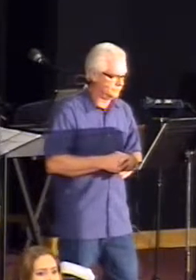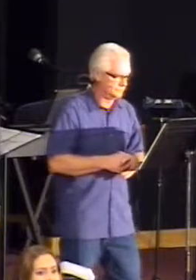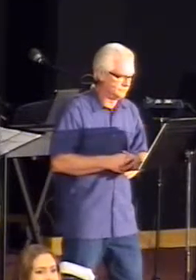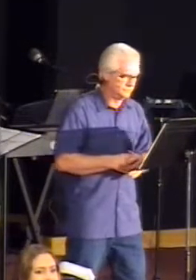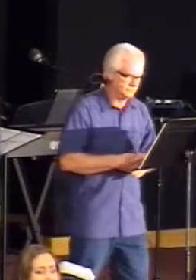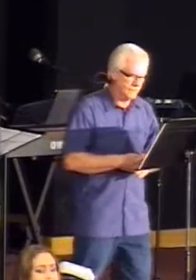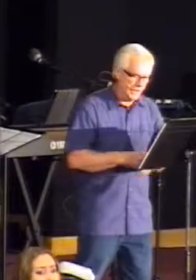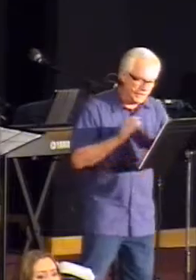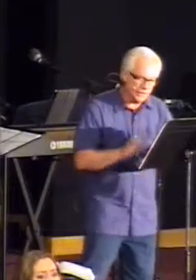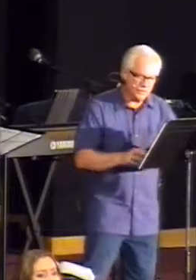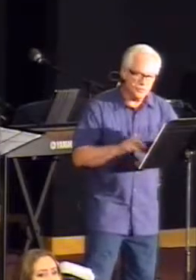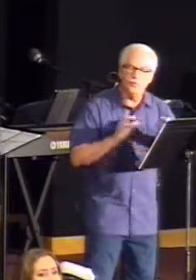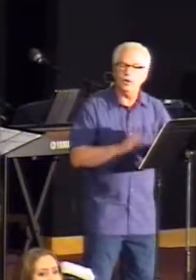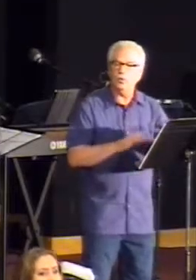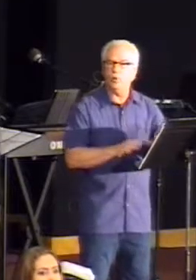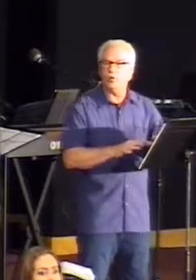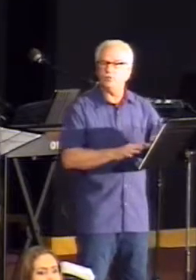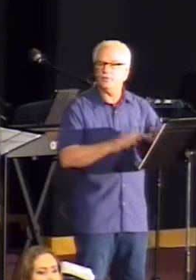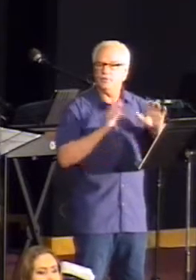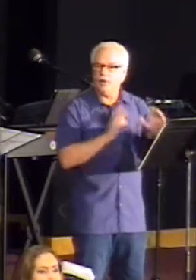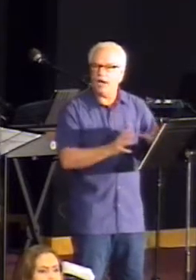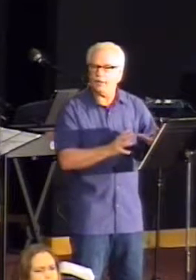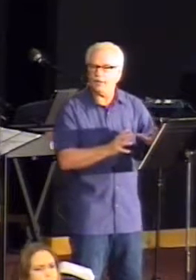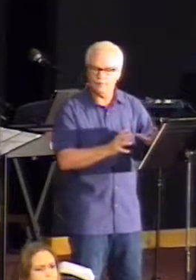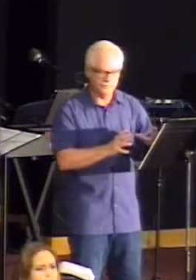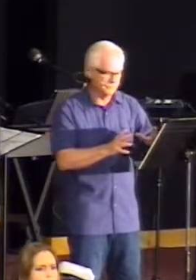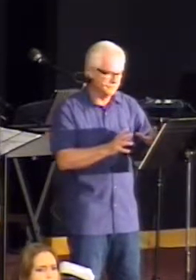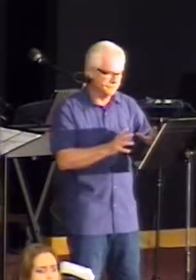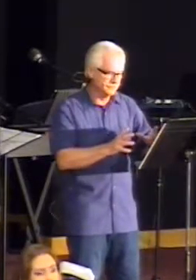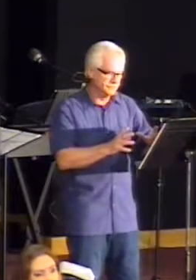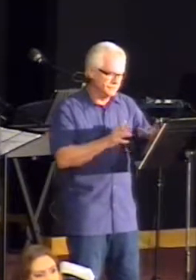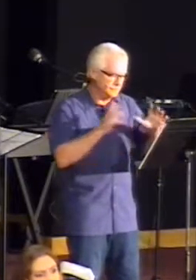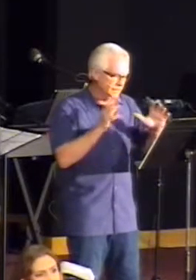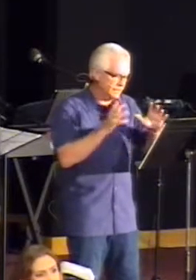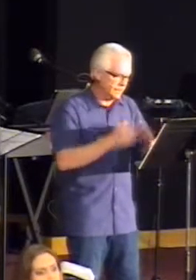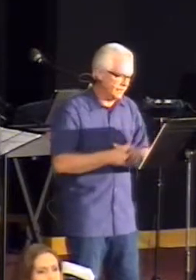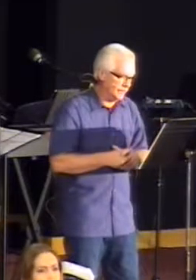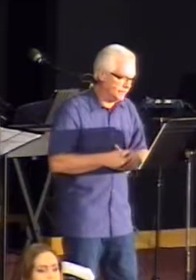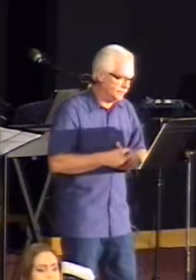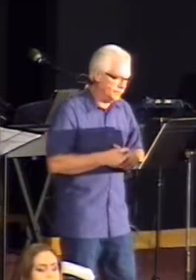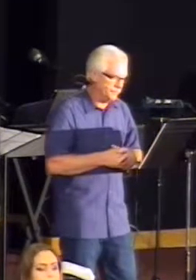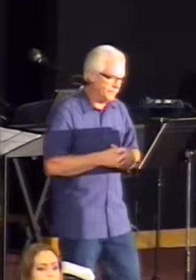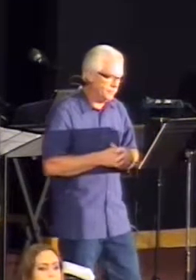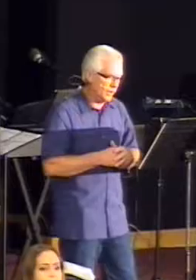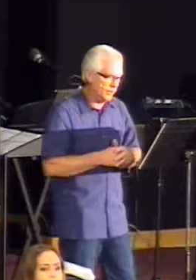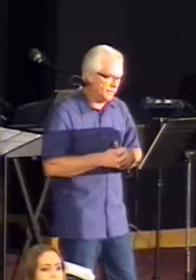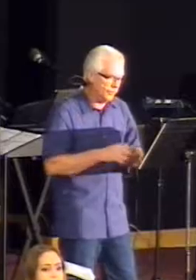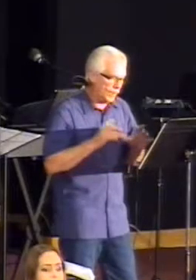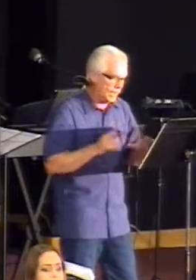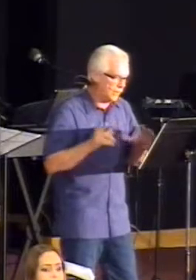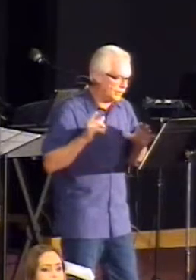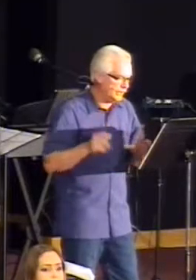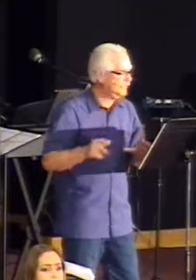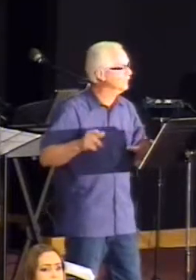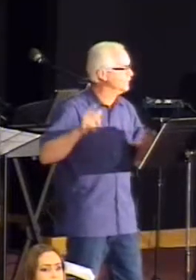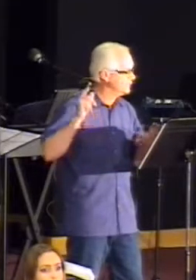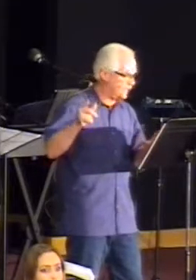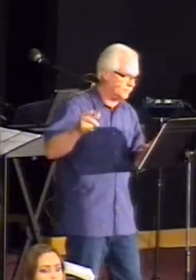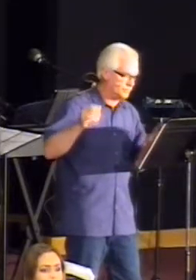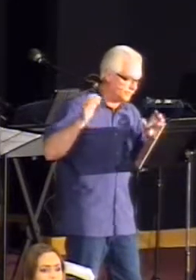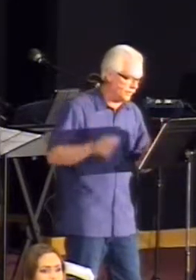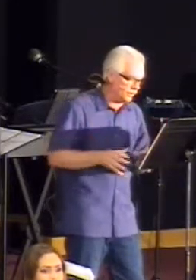And here's the very words of the Father And there in Luke 15:20, but while he,